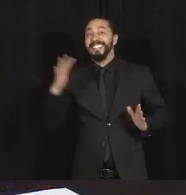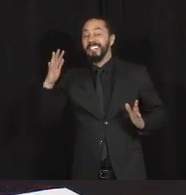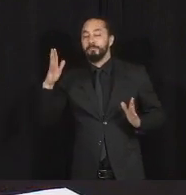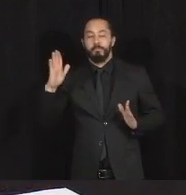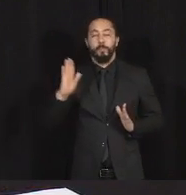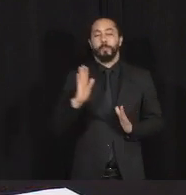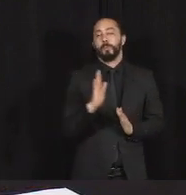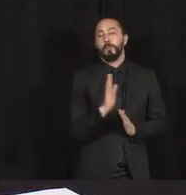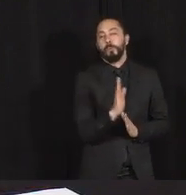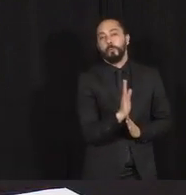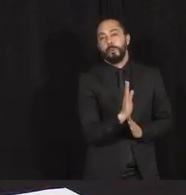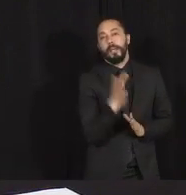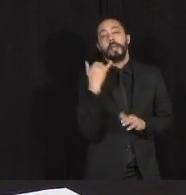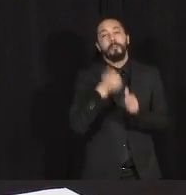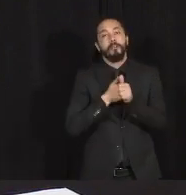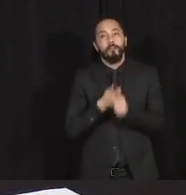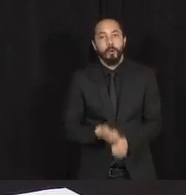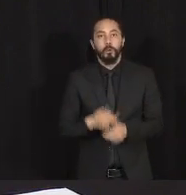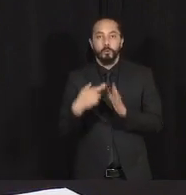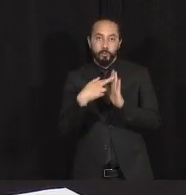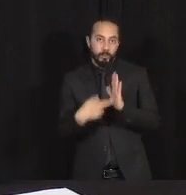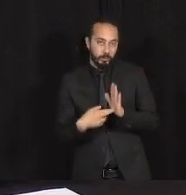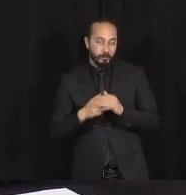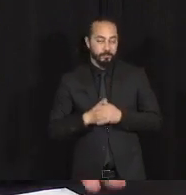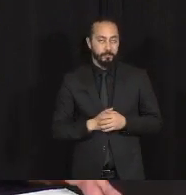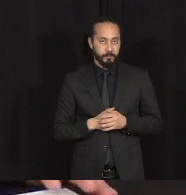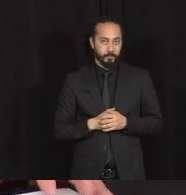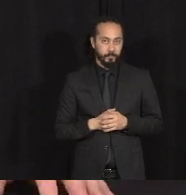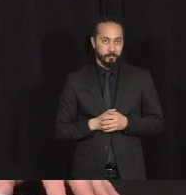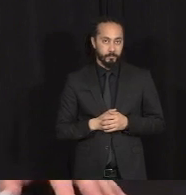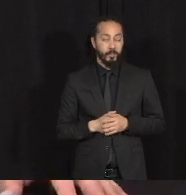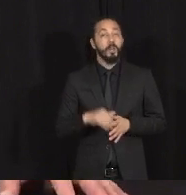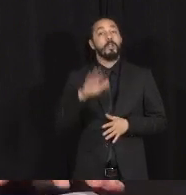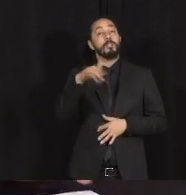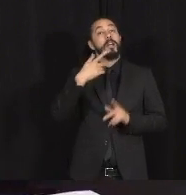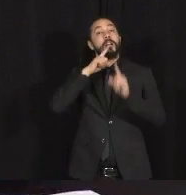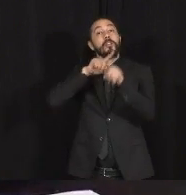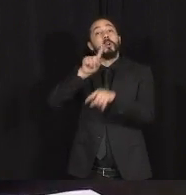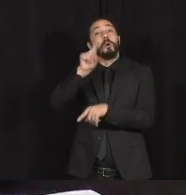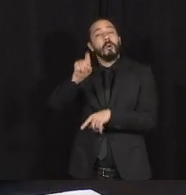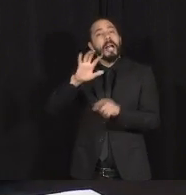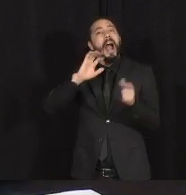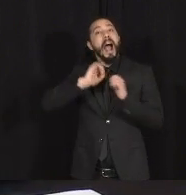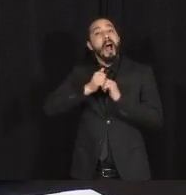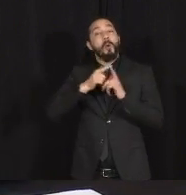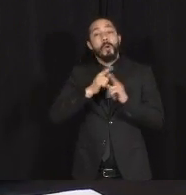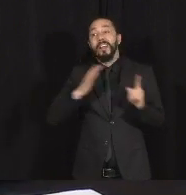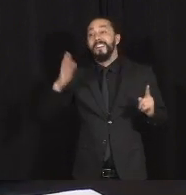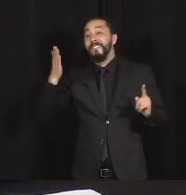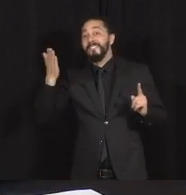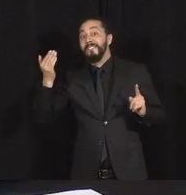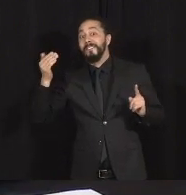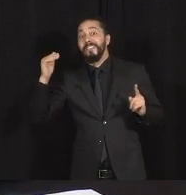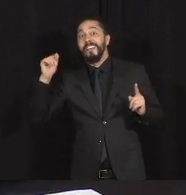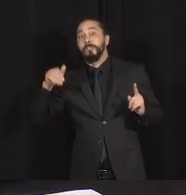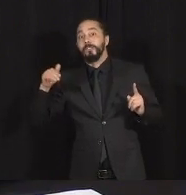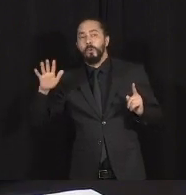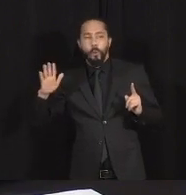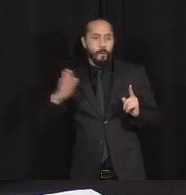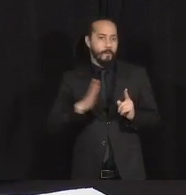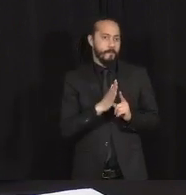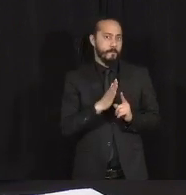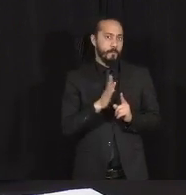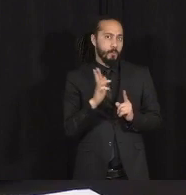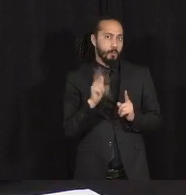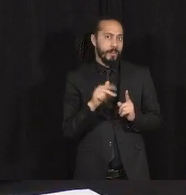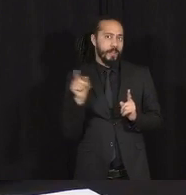give you in terms of how we get closer to 3,000 and 50,000 is that we need to bear down. We need